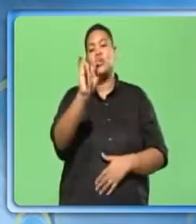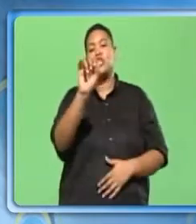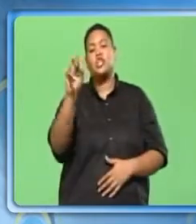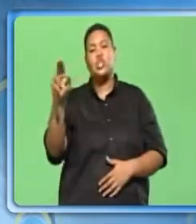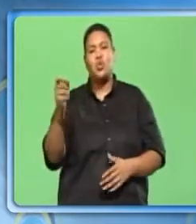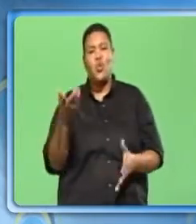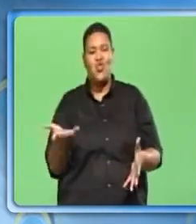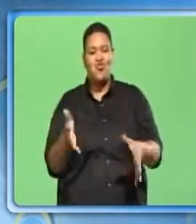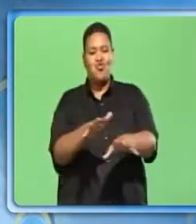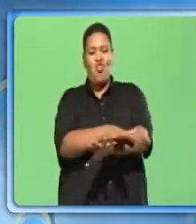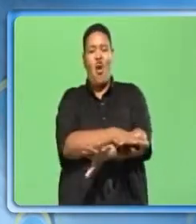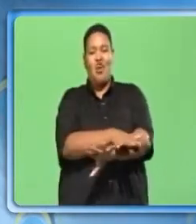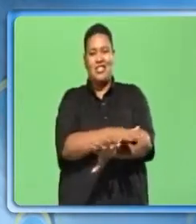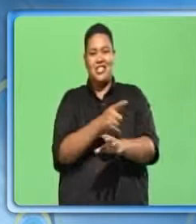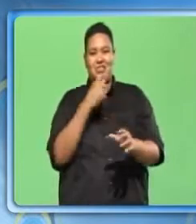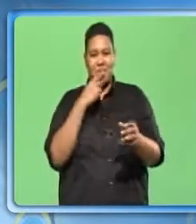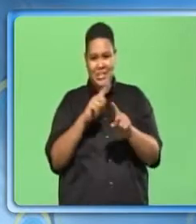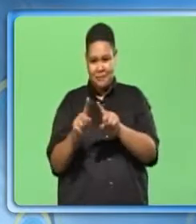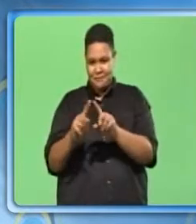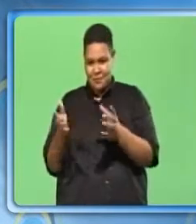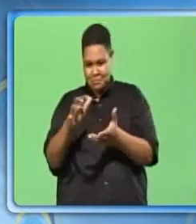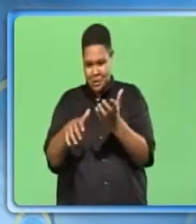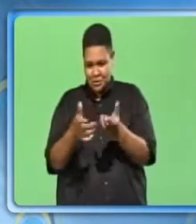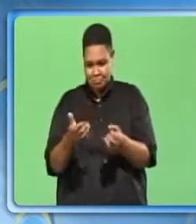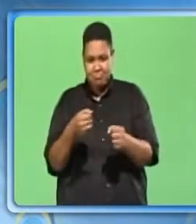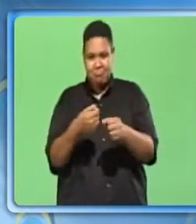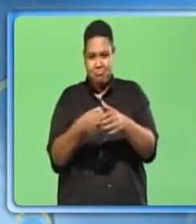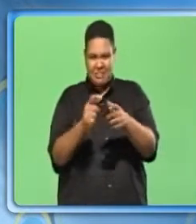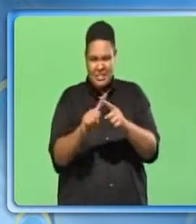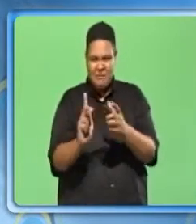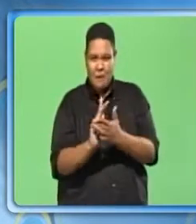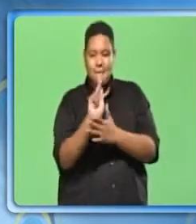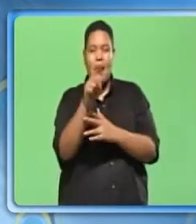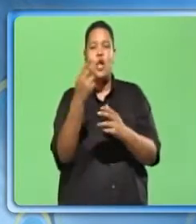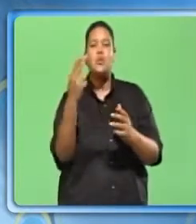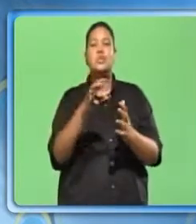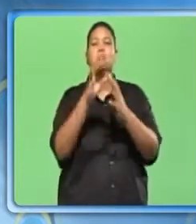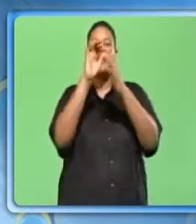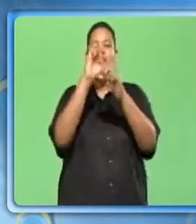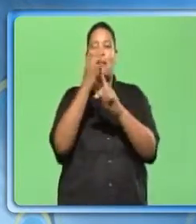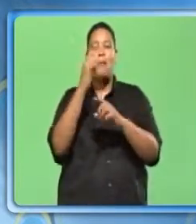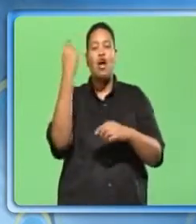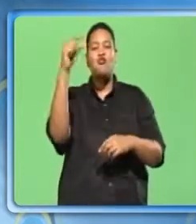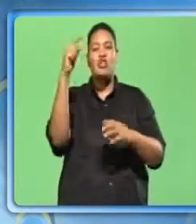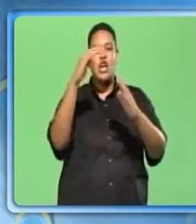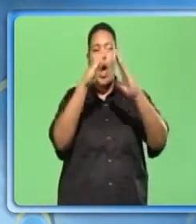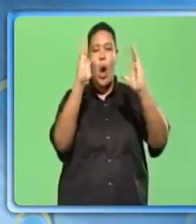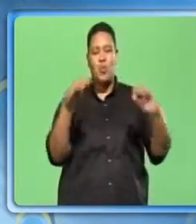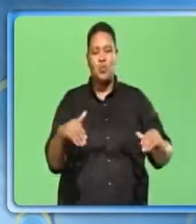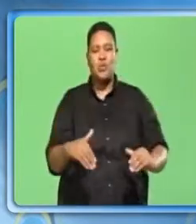crossbreeding, and using specialized environments such as a greenhouse.